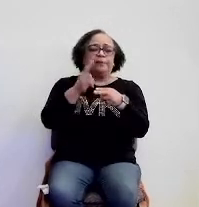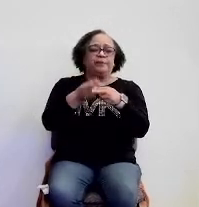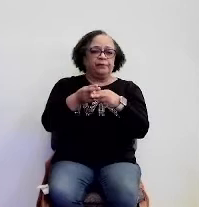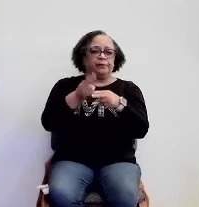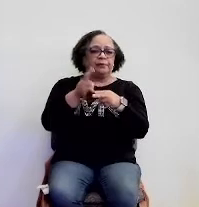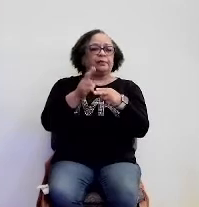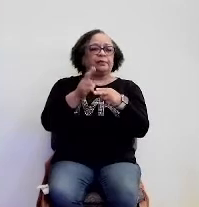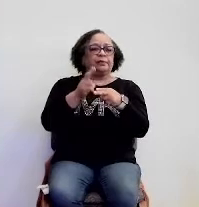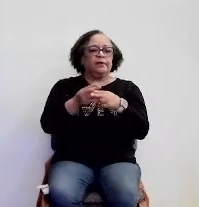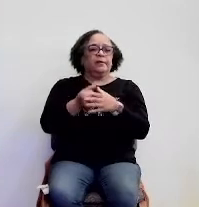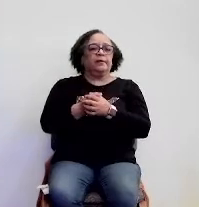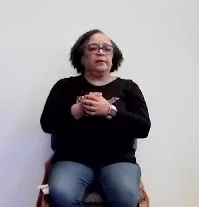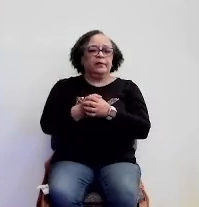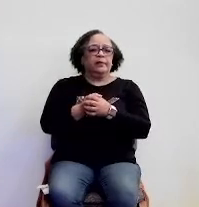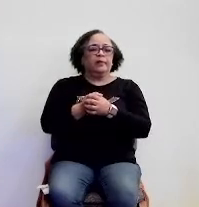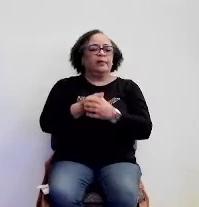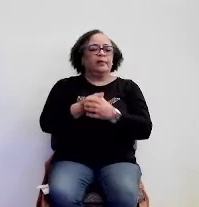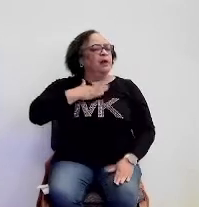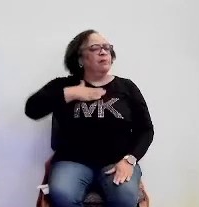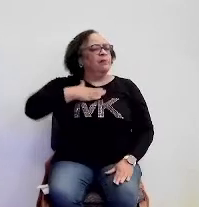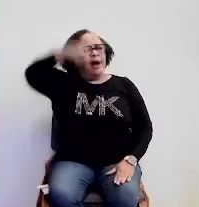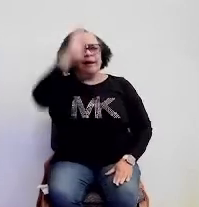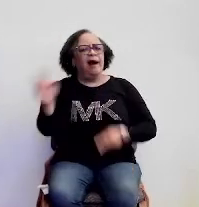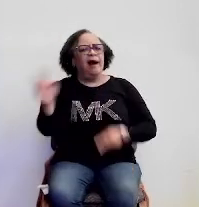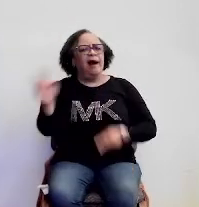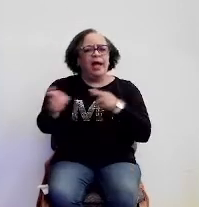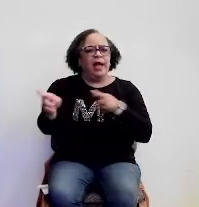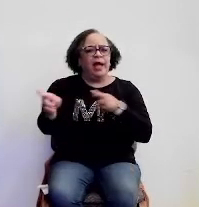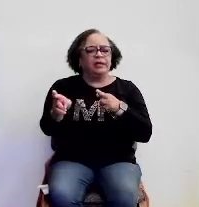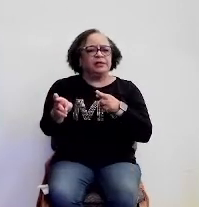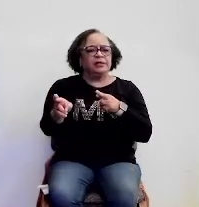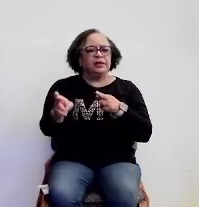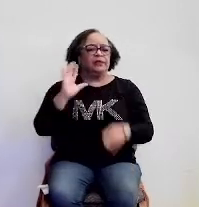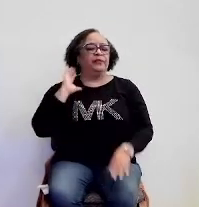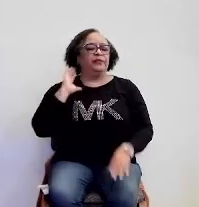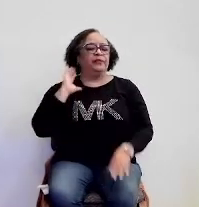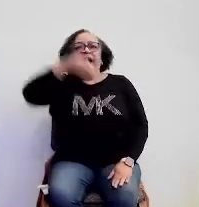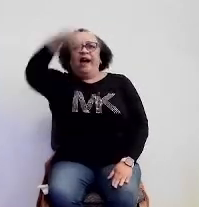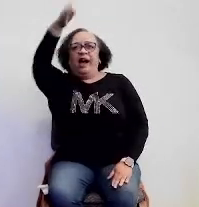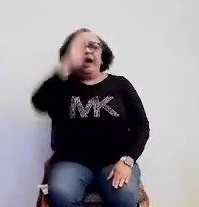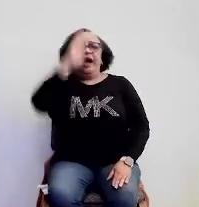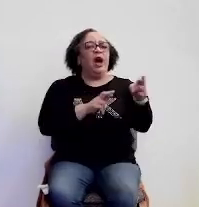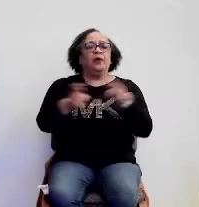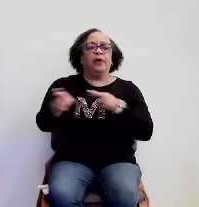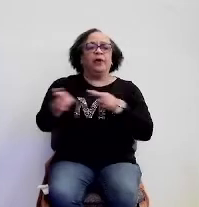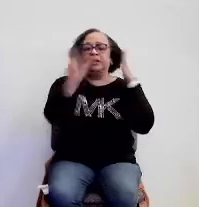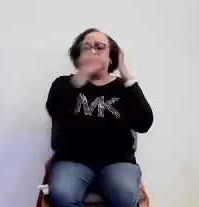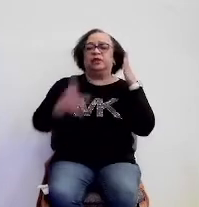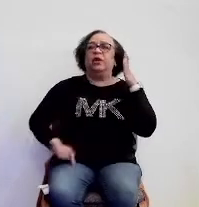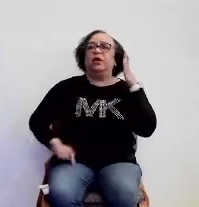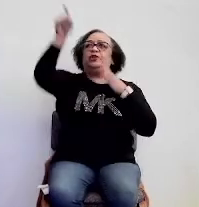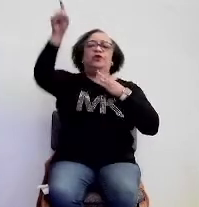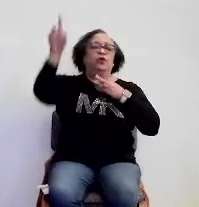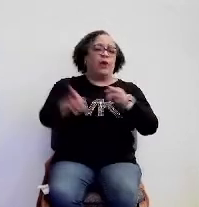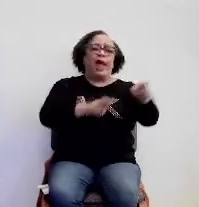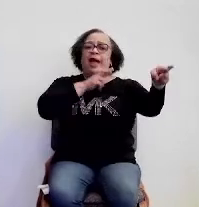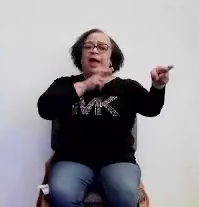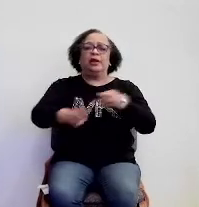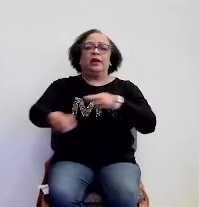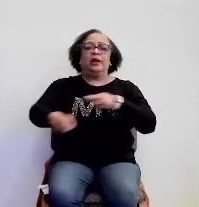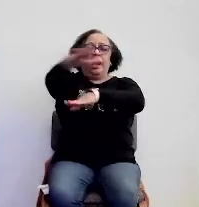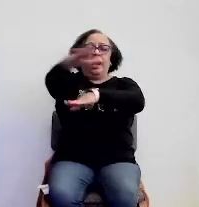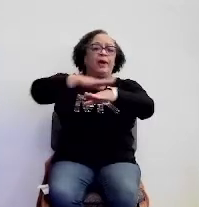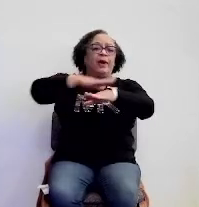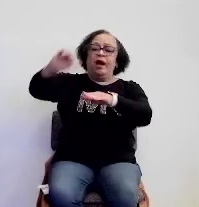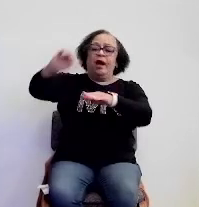above every name. My God reigns. My God reigns. Our God reigns. Our God reigns. Lord,